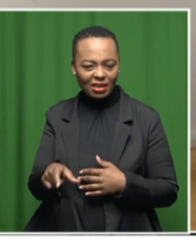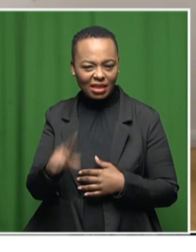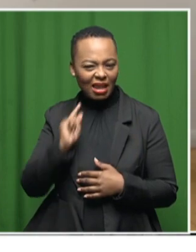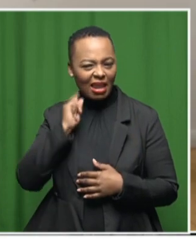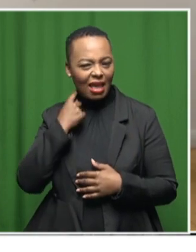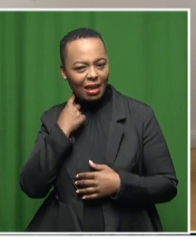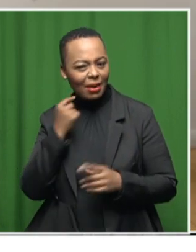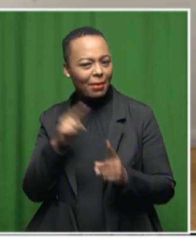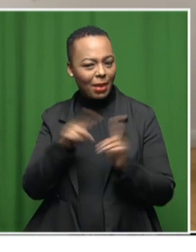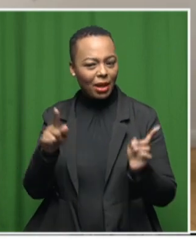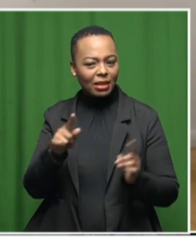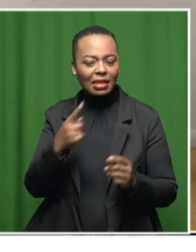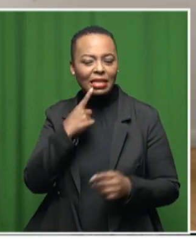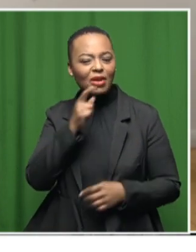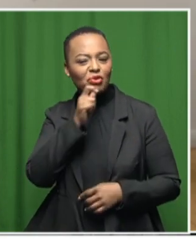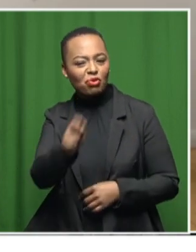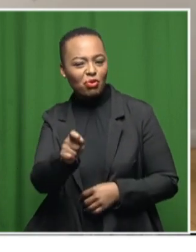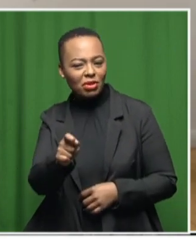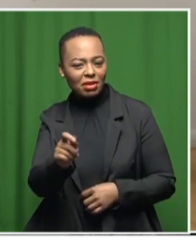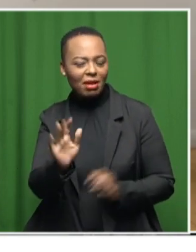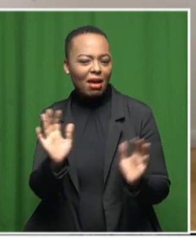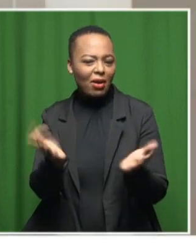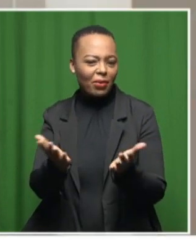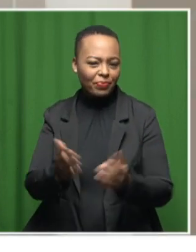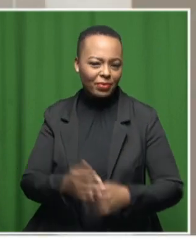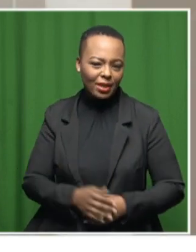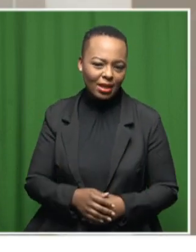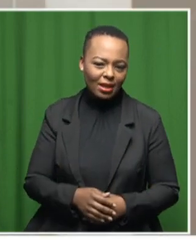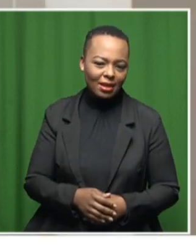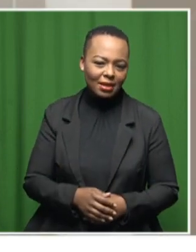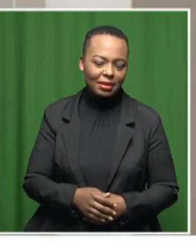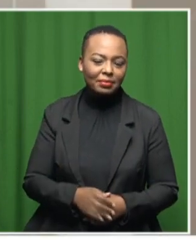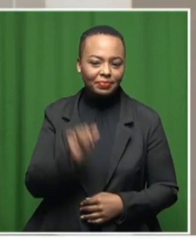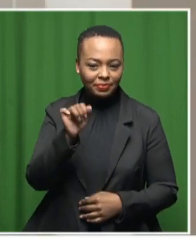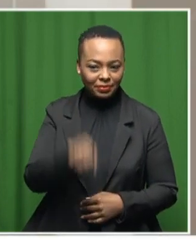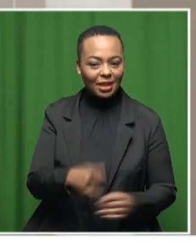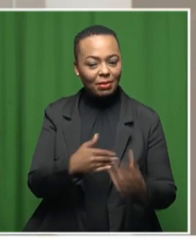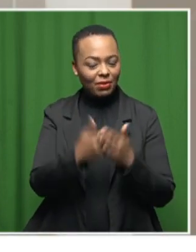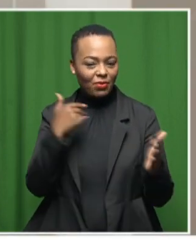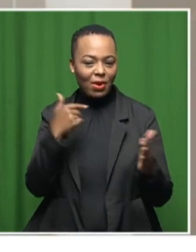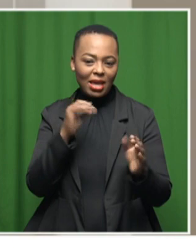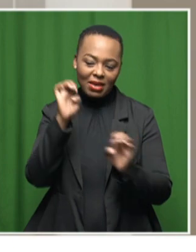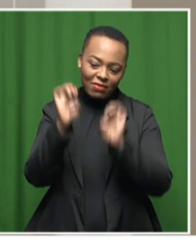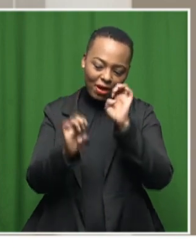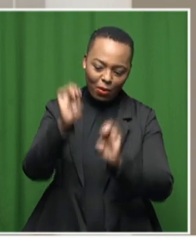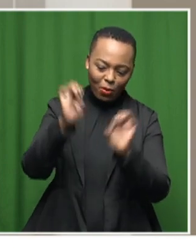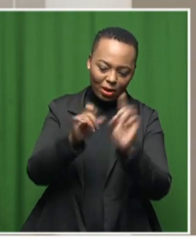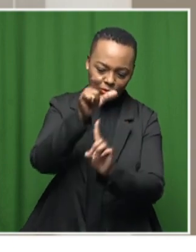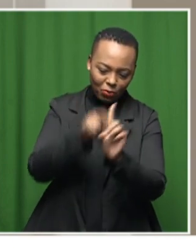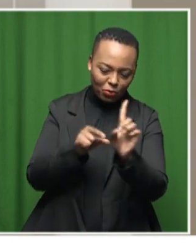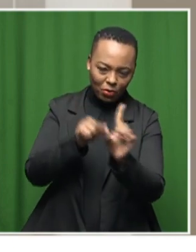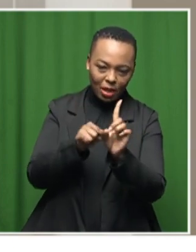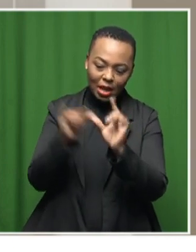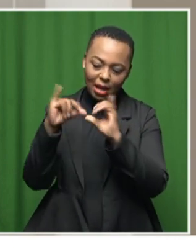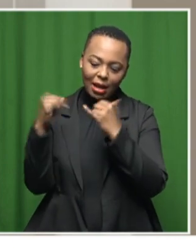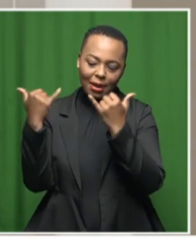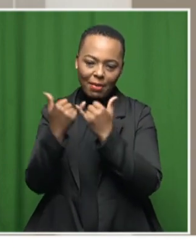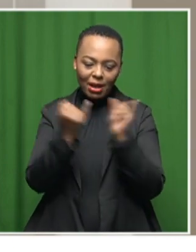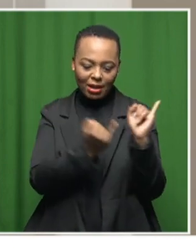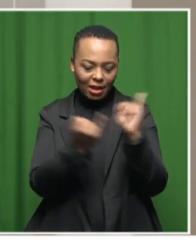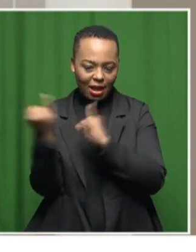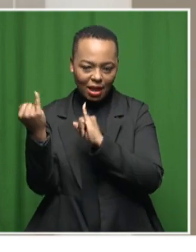not? Well, here's the thing. Before I can start evaluating anybody for that matter, and companies do hire me for